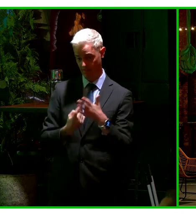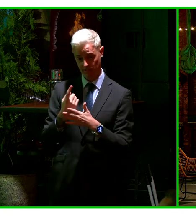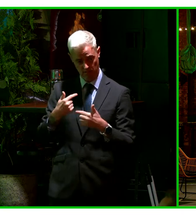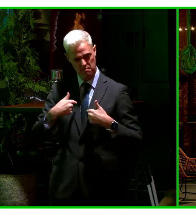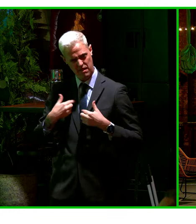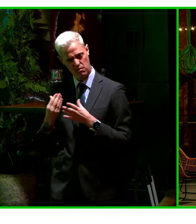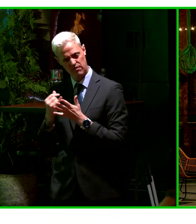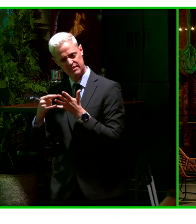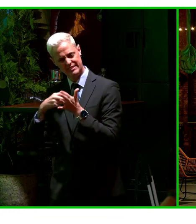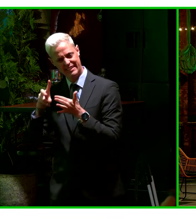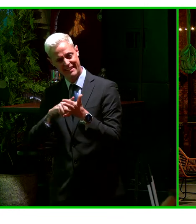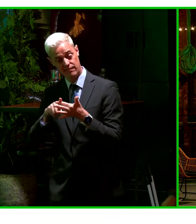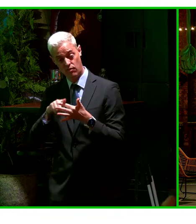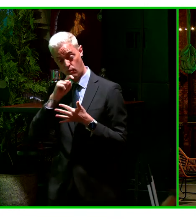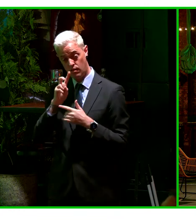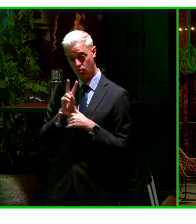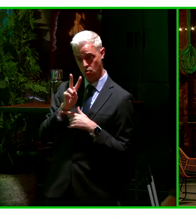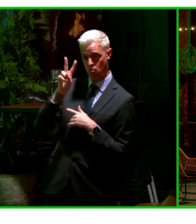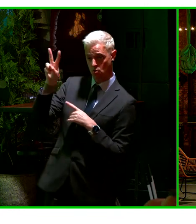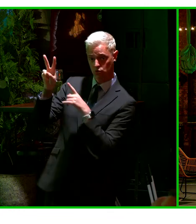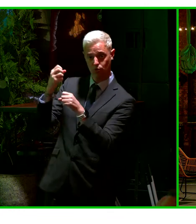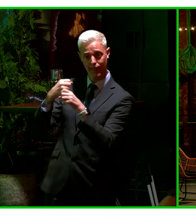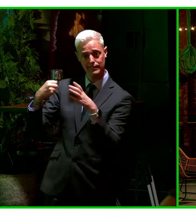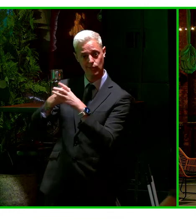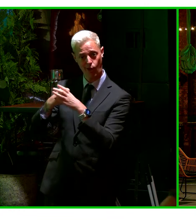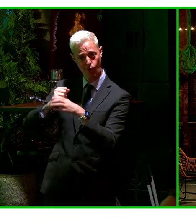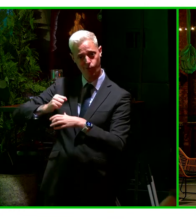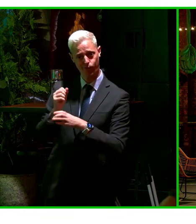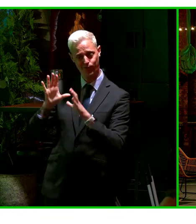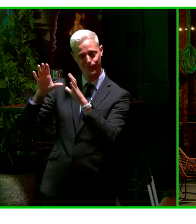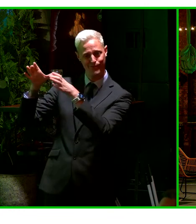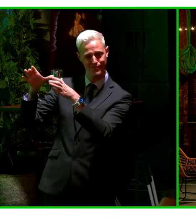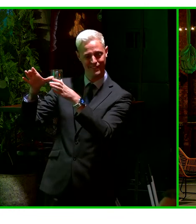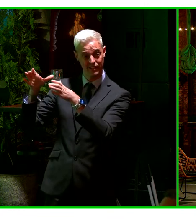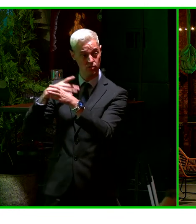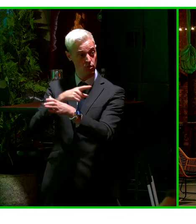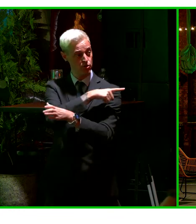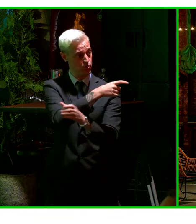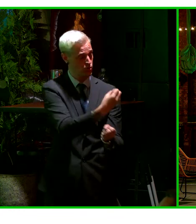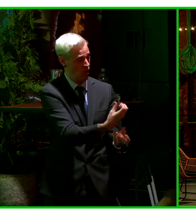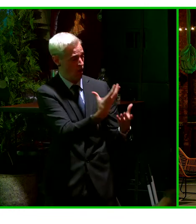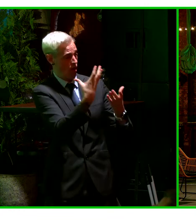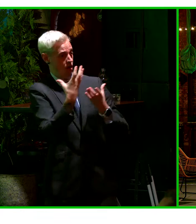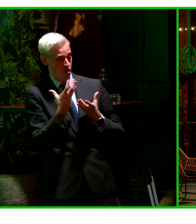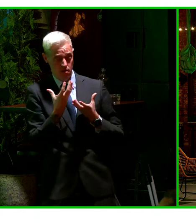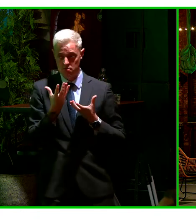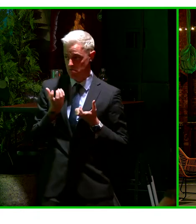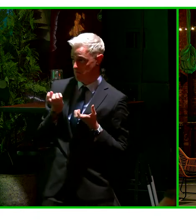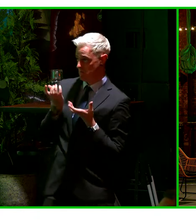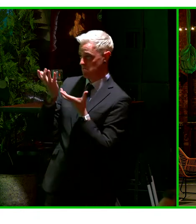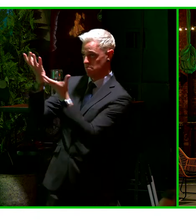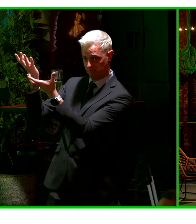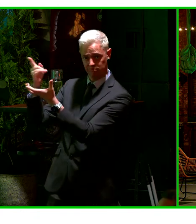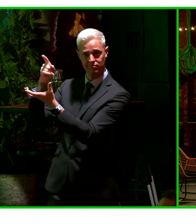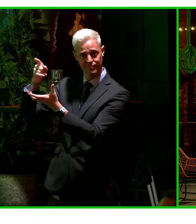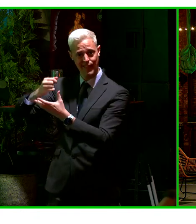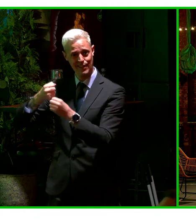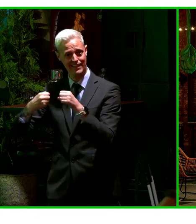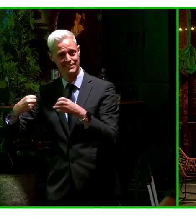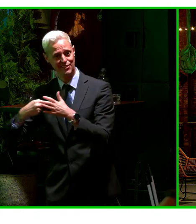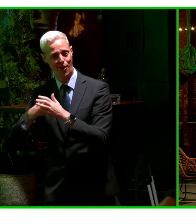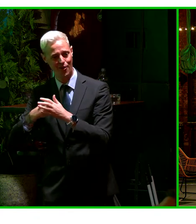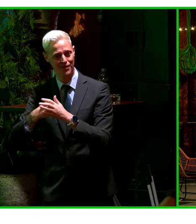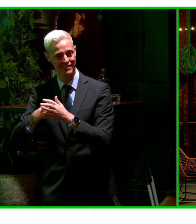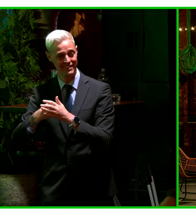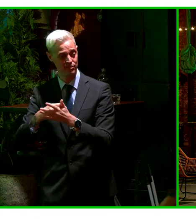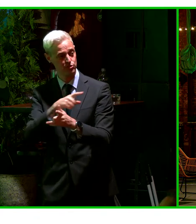be heading up to Glasgow, and we want to take your voices, what we hear today, up the road and get your